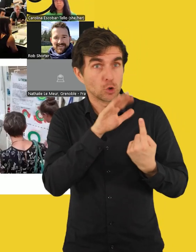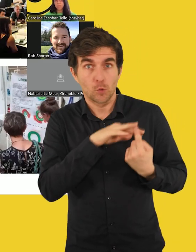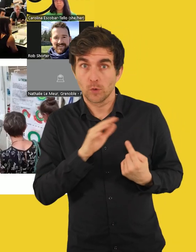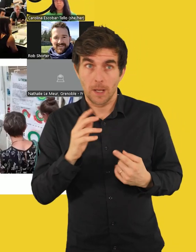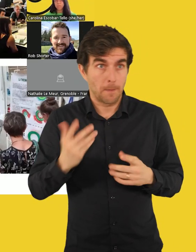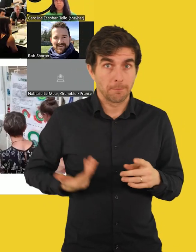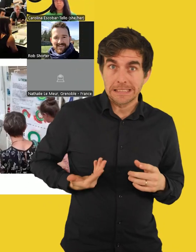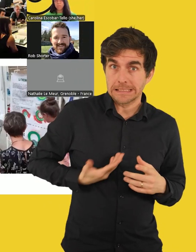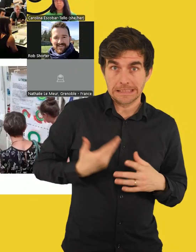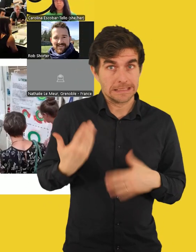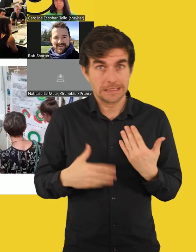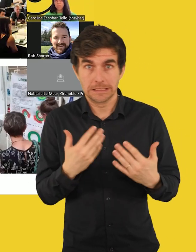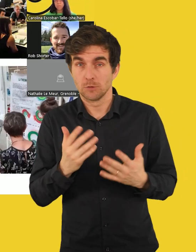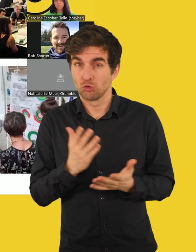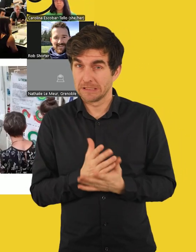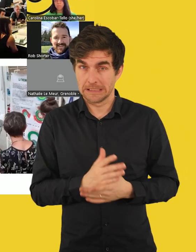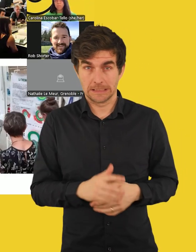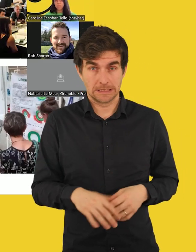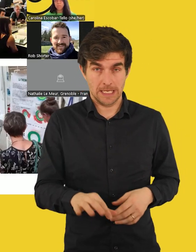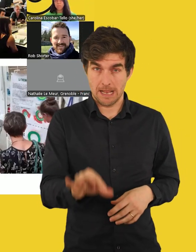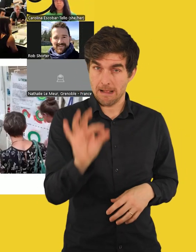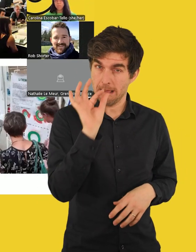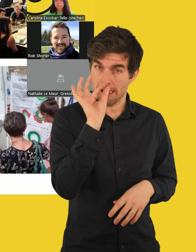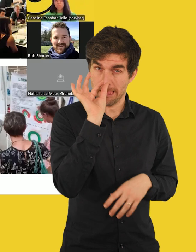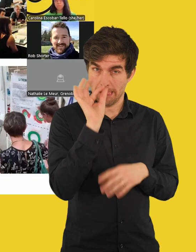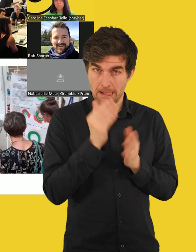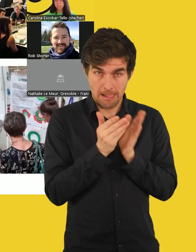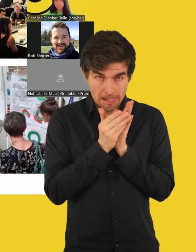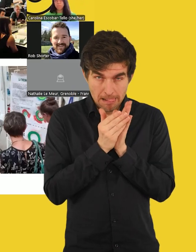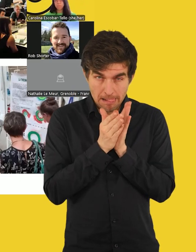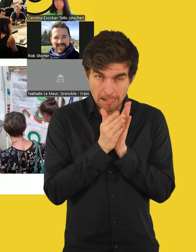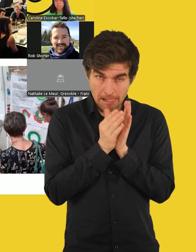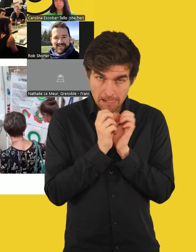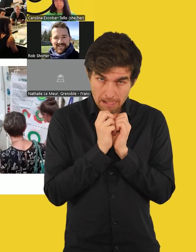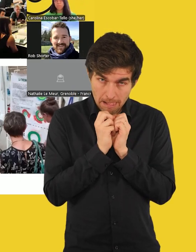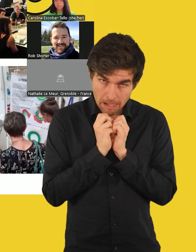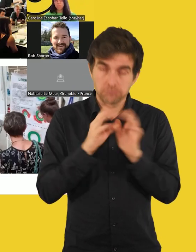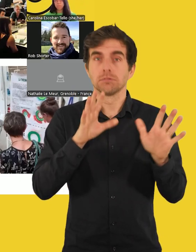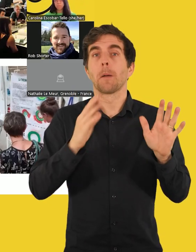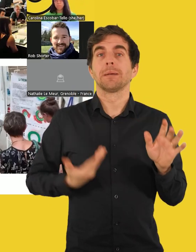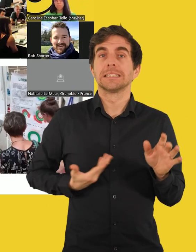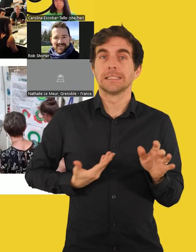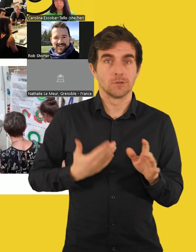in businesses. Yes, these are just a tiny fraction of the cities